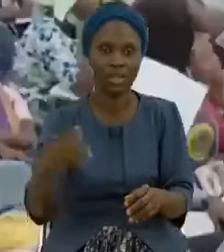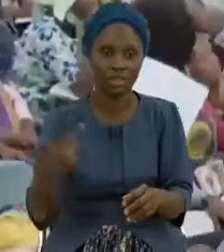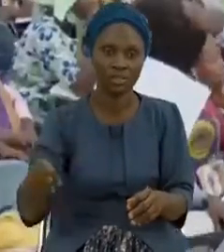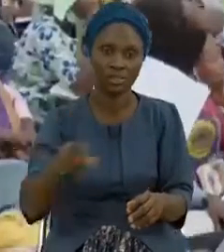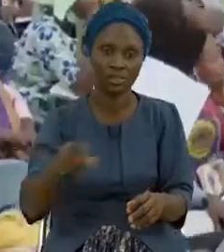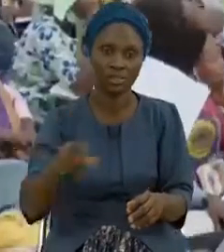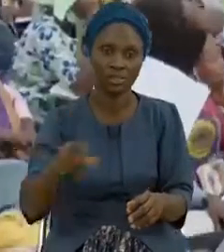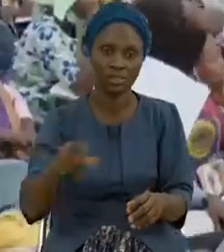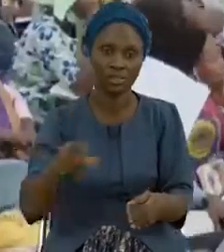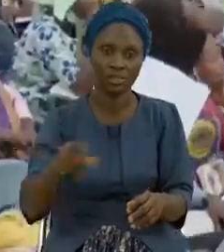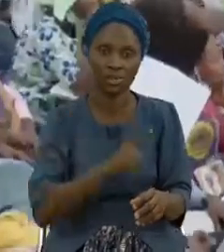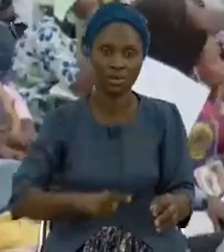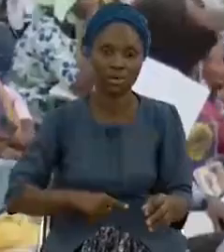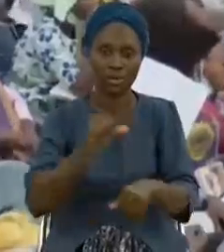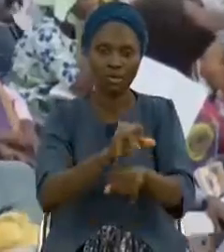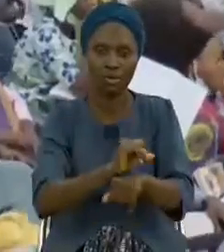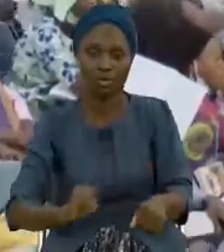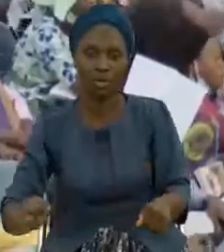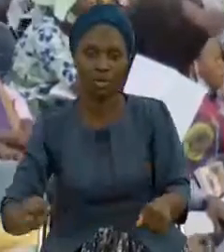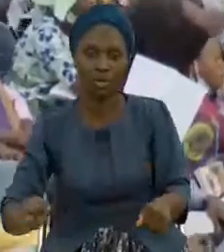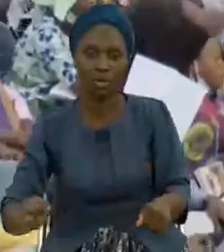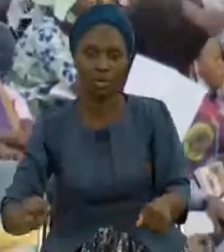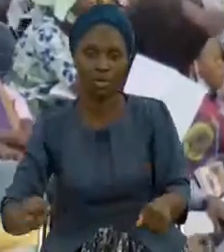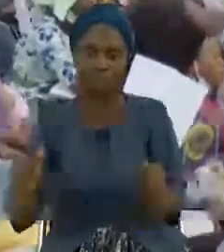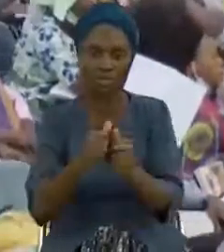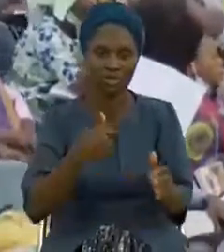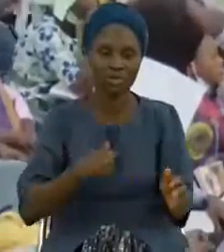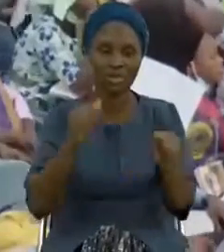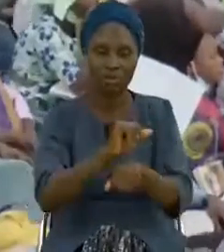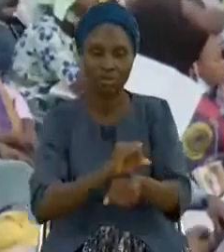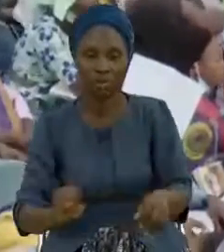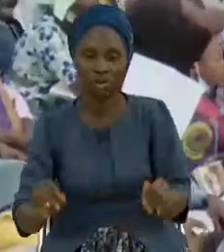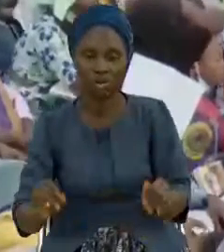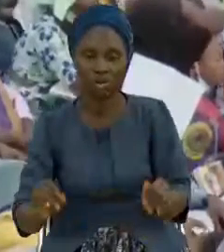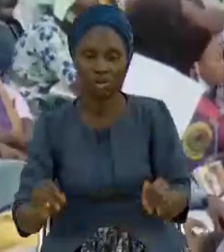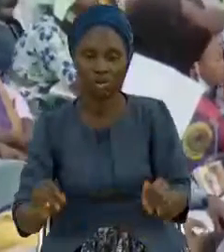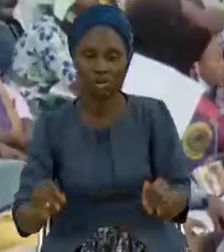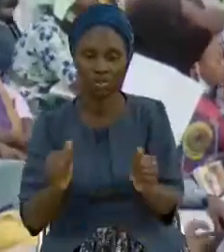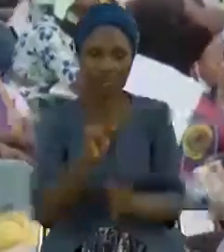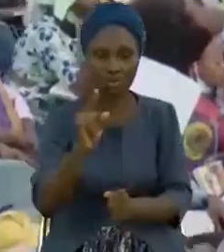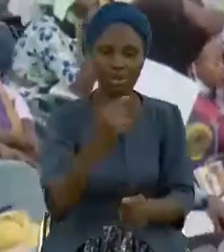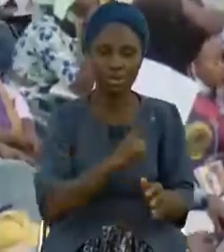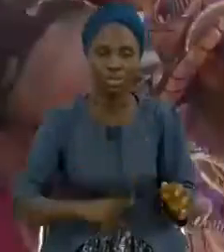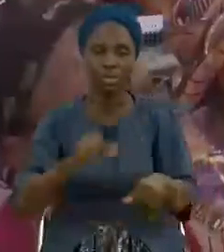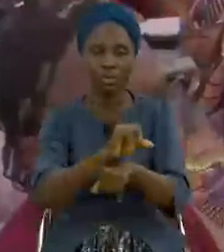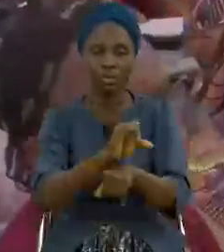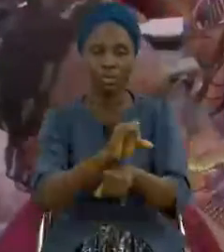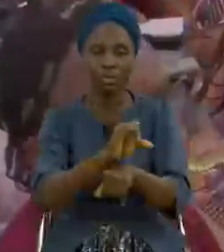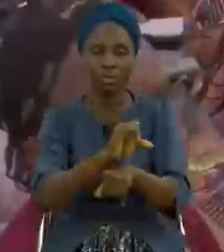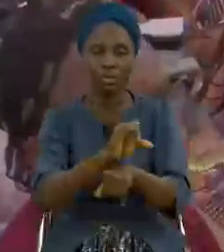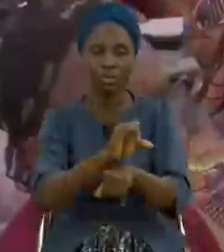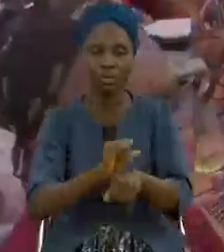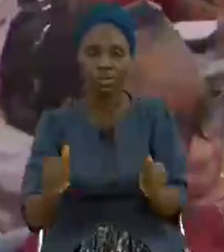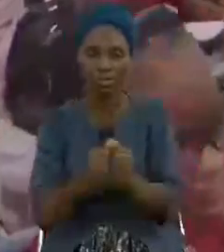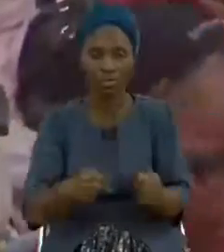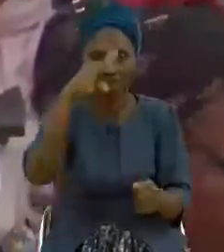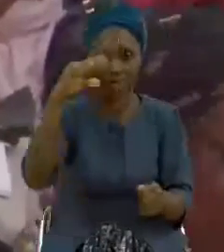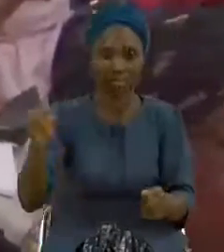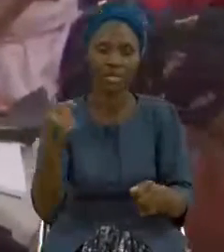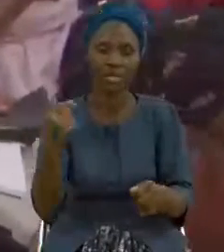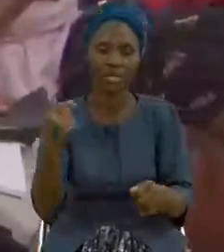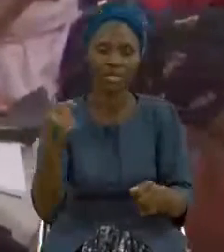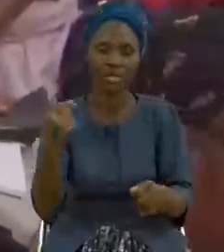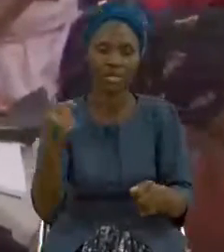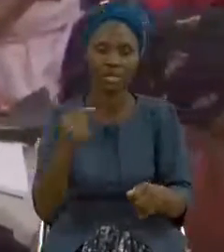with you, the Lord walking with the men, the Lord walking with the women,